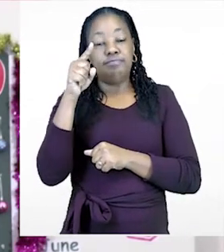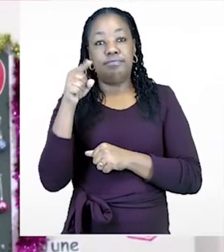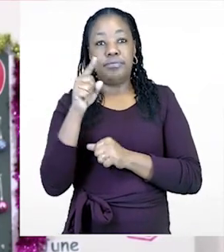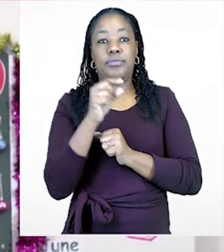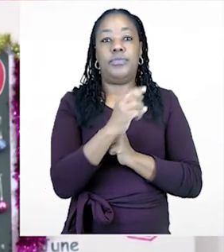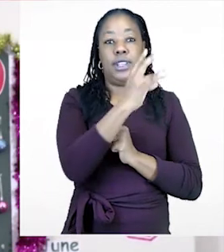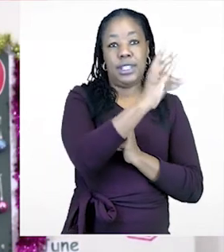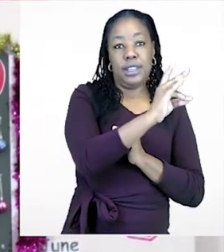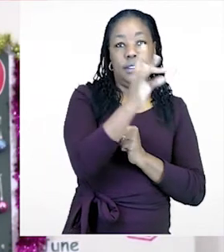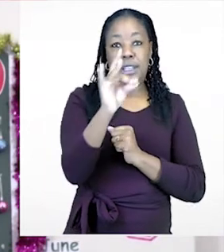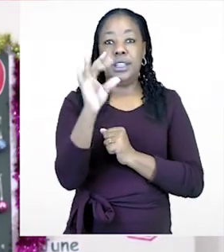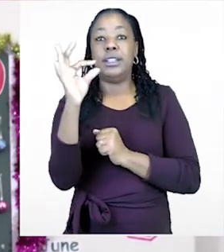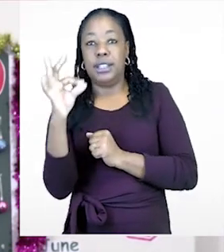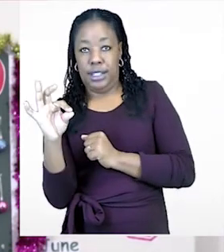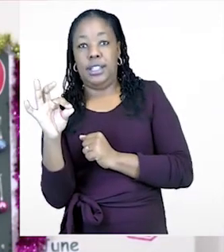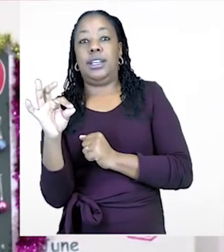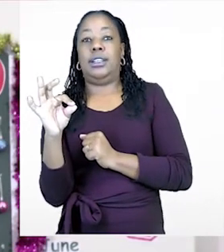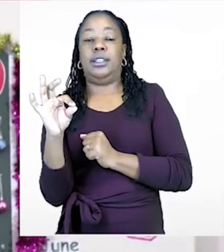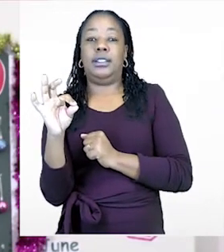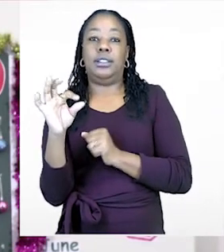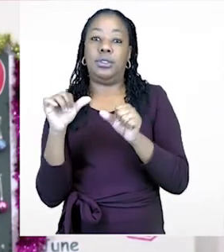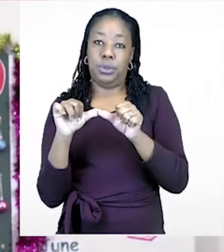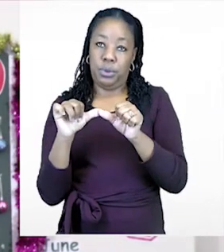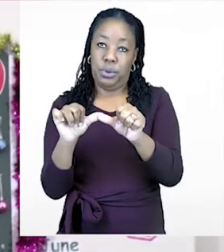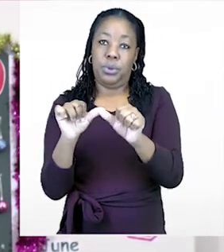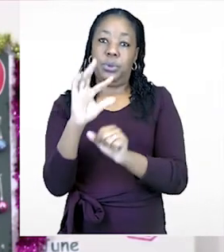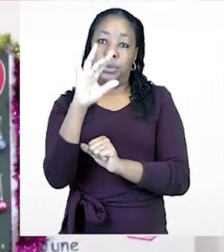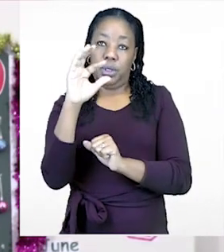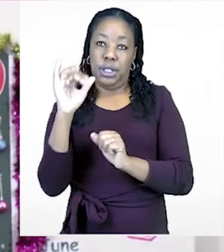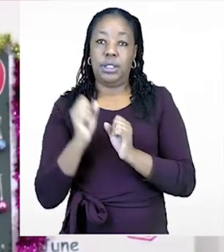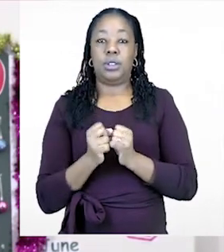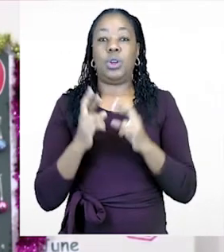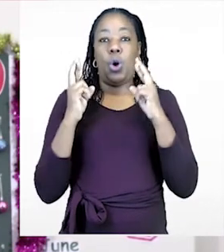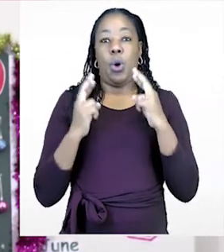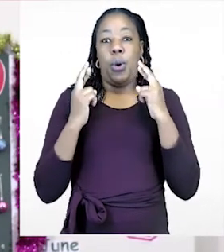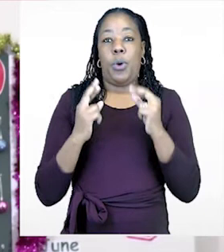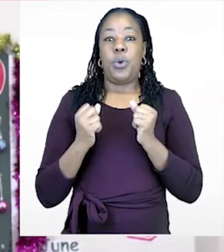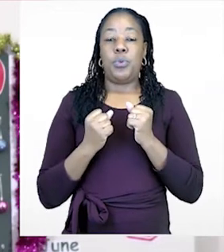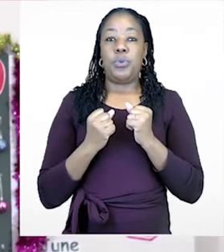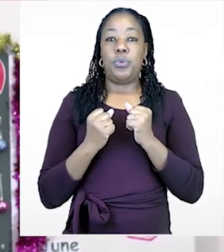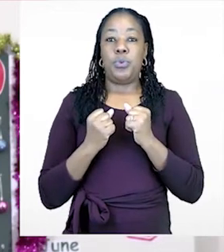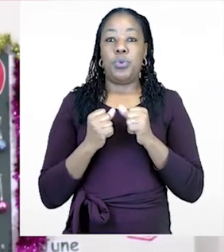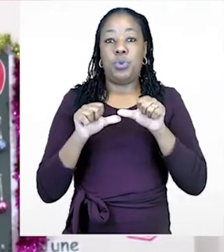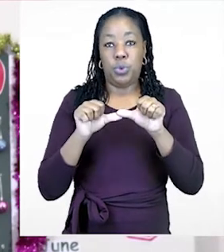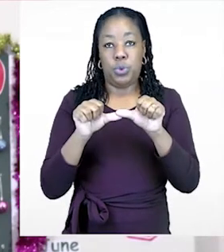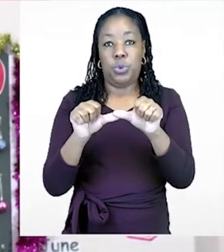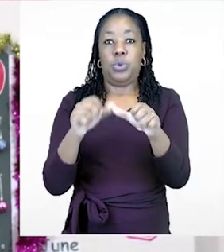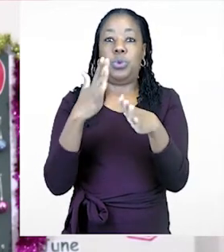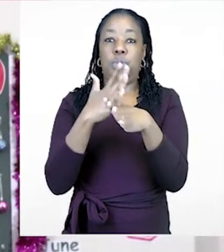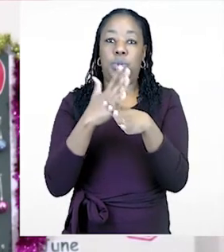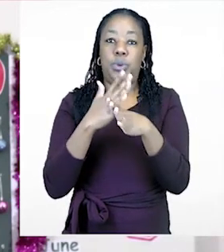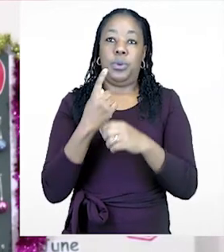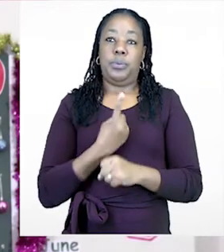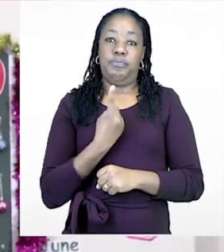8, 9. I hope you do this by yourselves and you can use your fingers if you'd like as